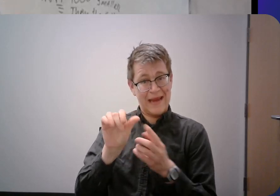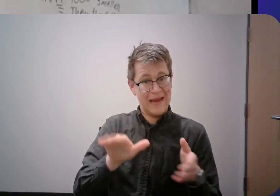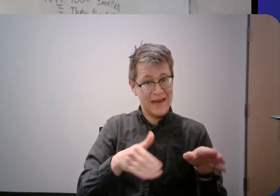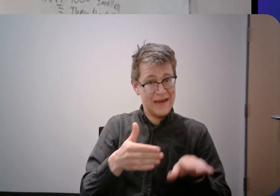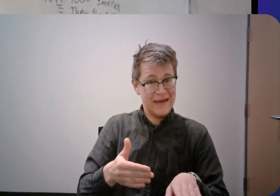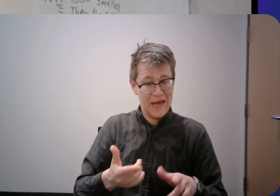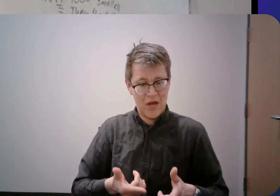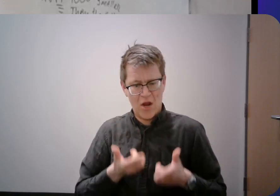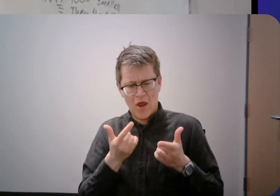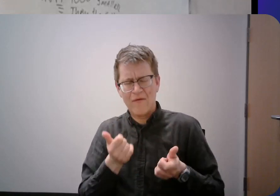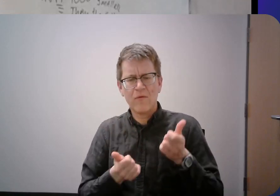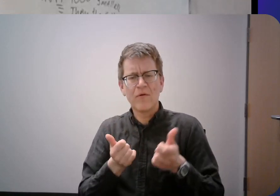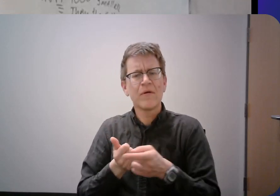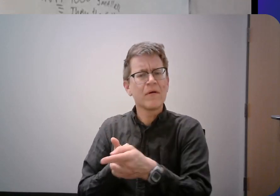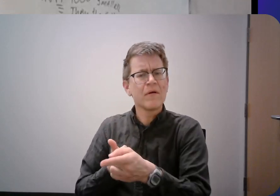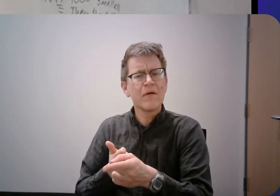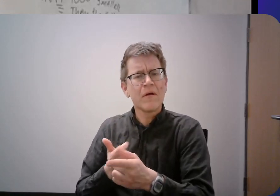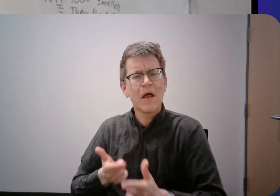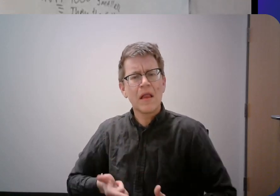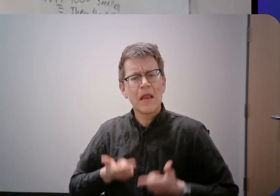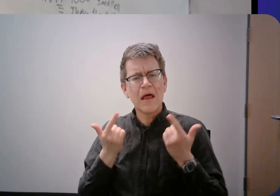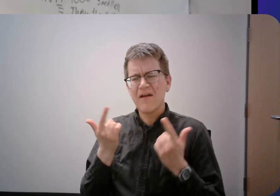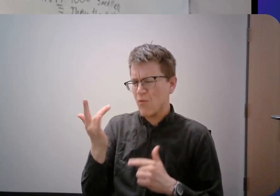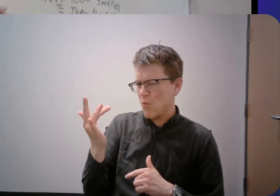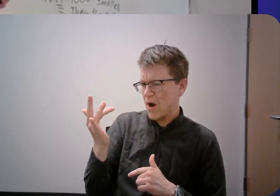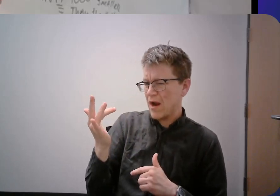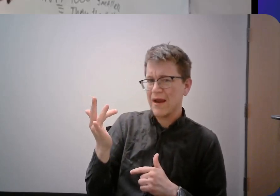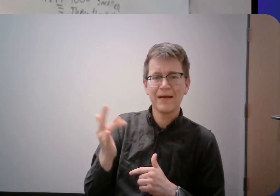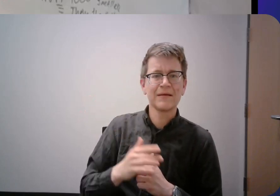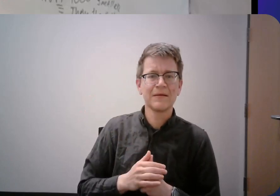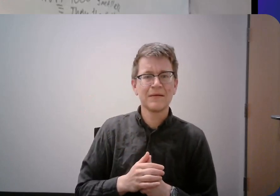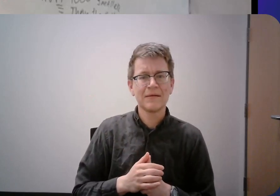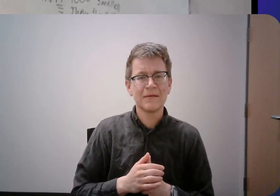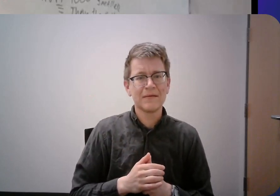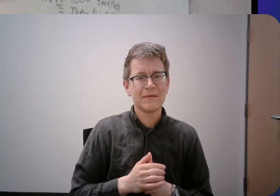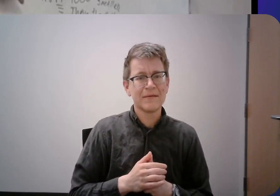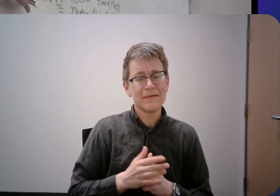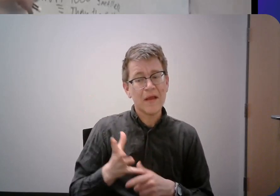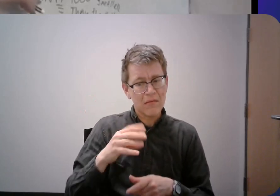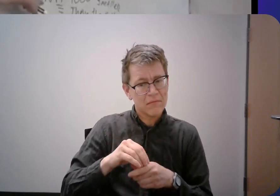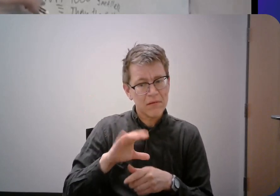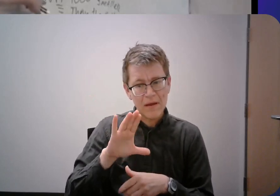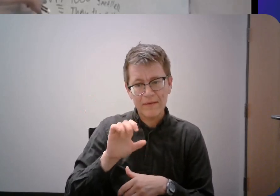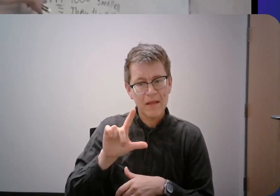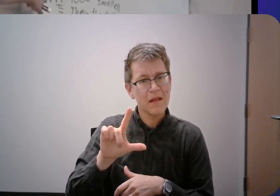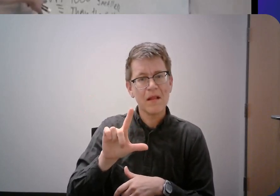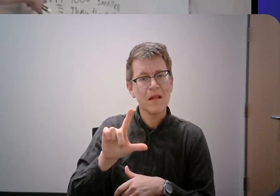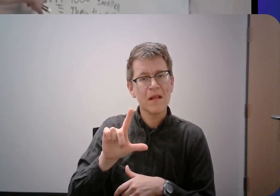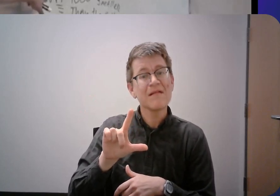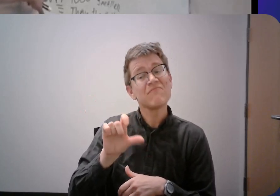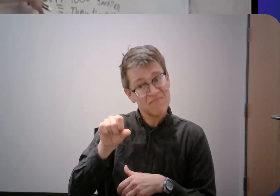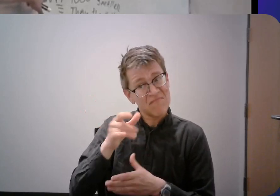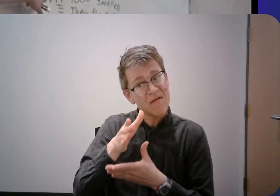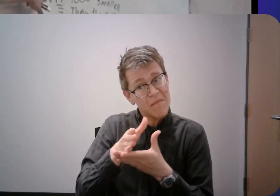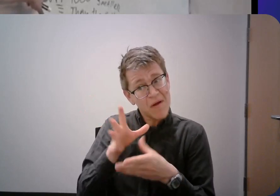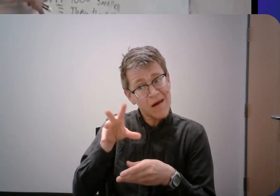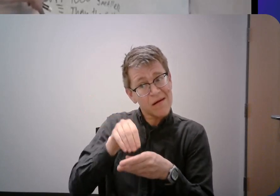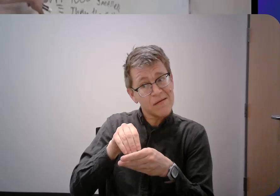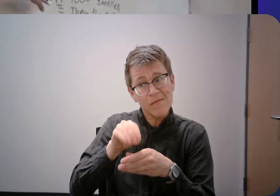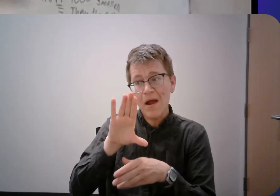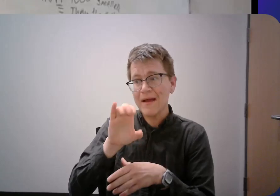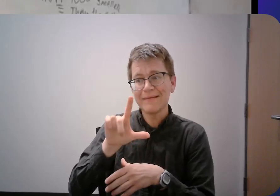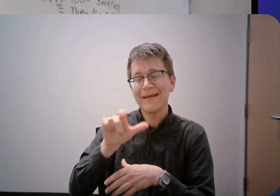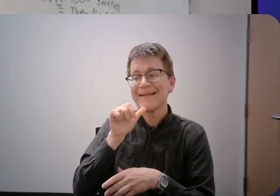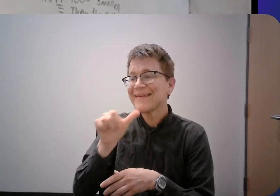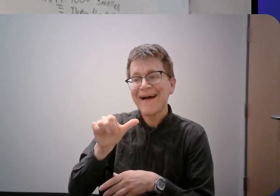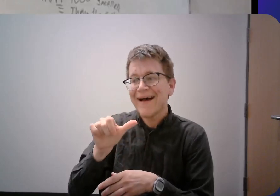Well, it may be part of the cell, but it's not the cell. As we can see, it's 1,000 times smaller. So even if you were